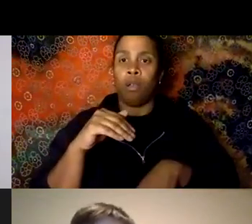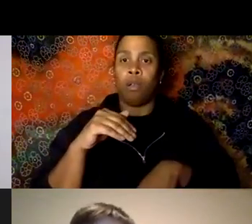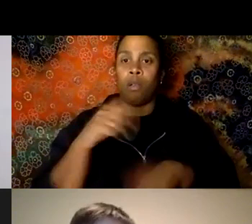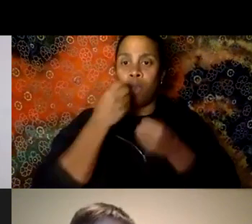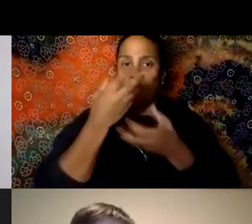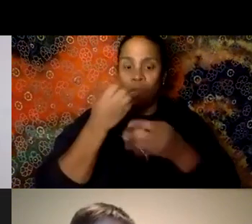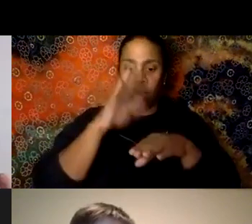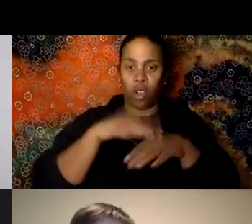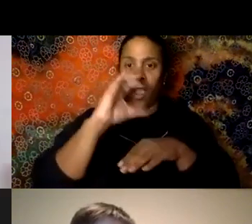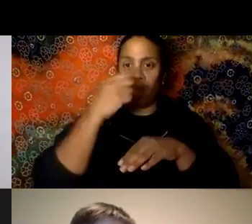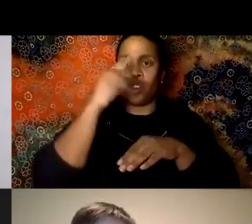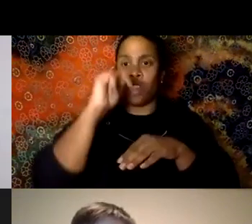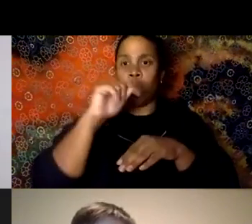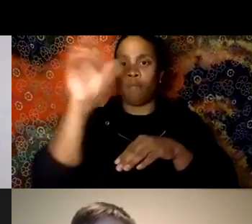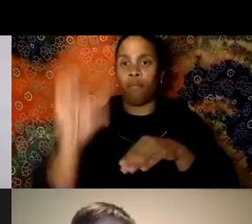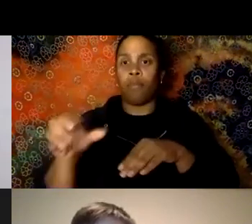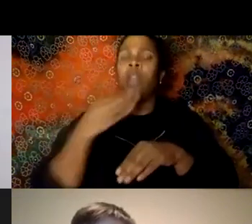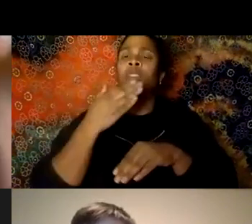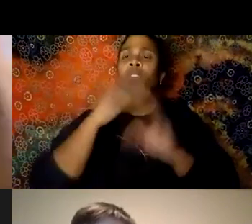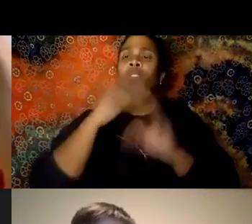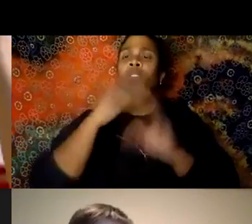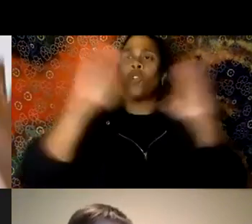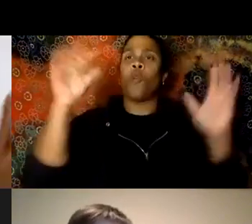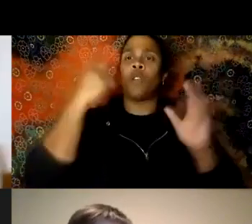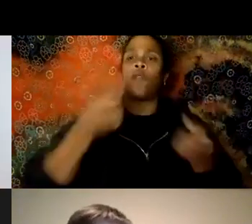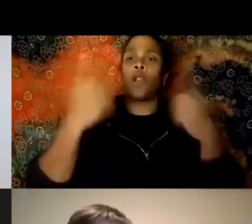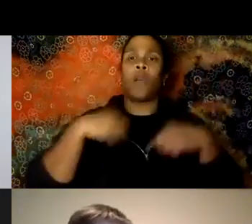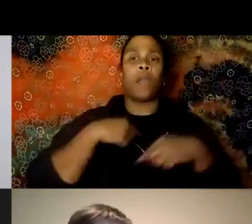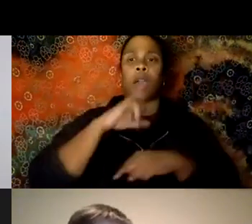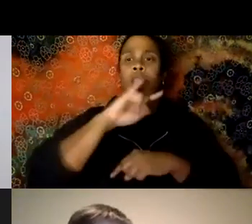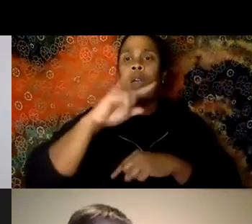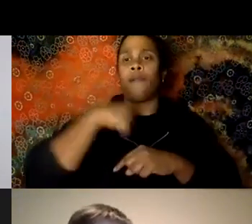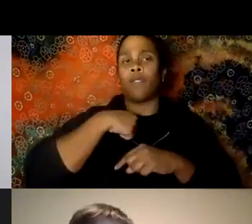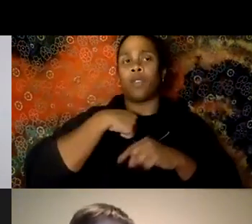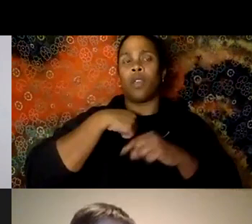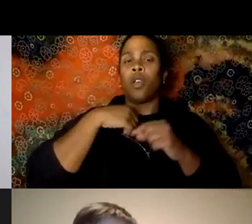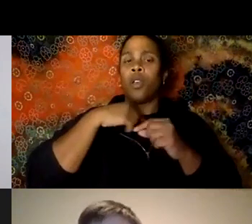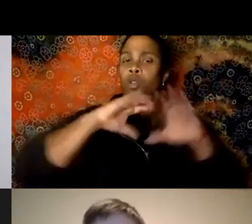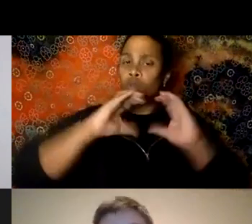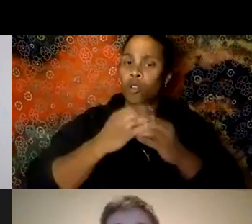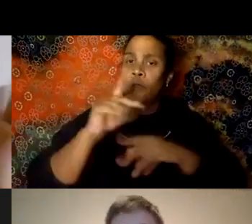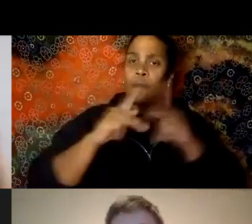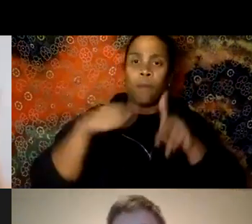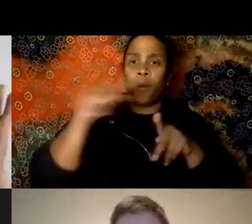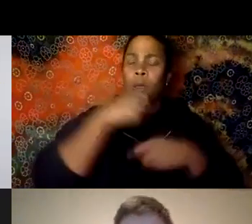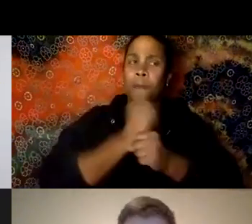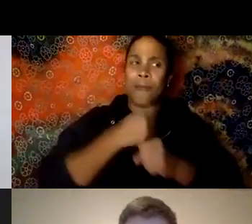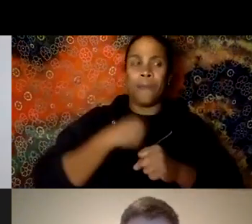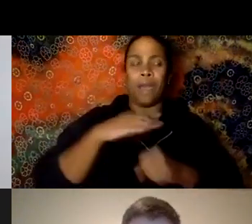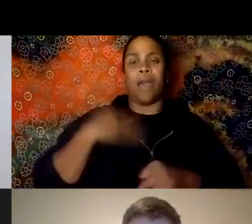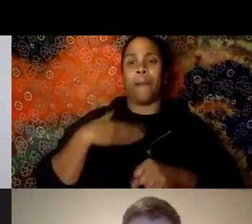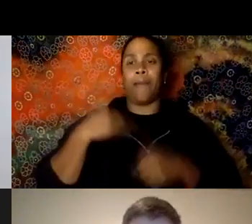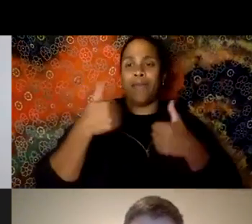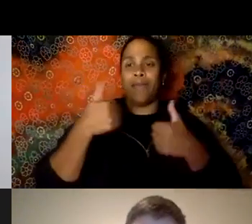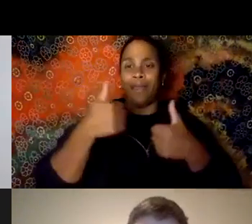susypgoins@gmail.com. And thanks so much, everybody, for coming. I love this group of people. That y'all make me happy. So talk